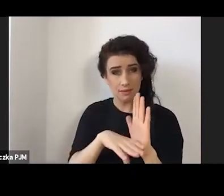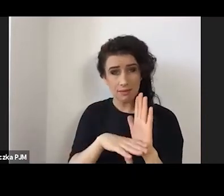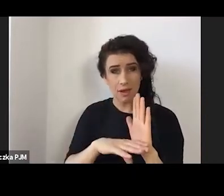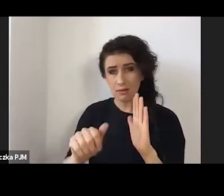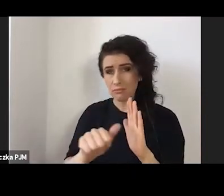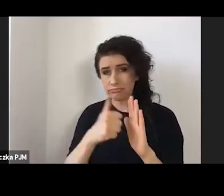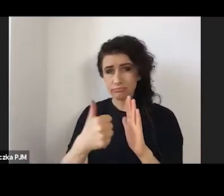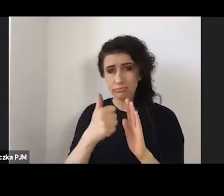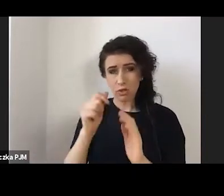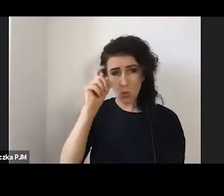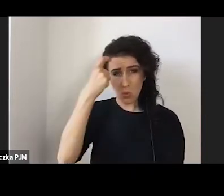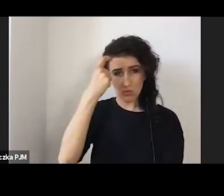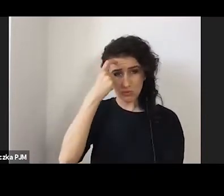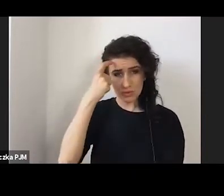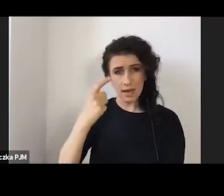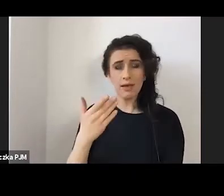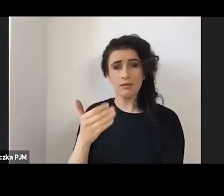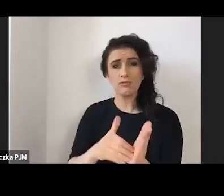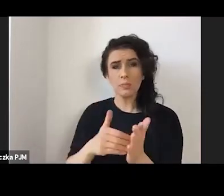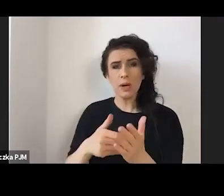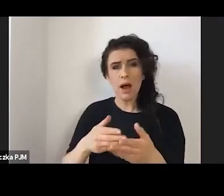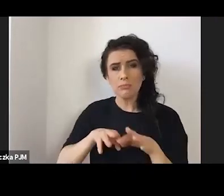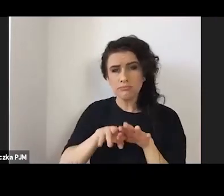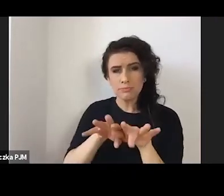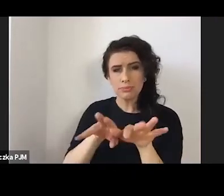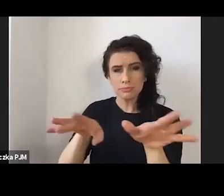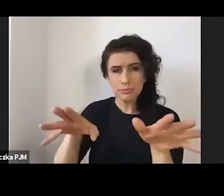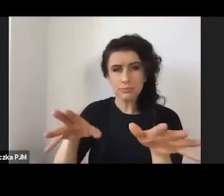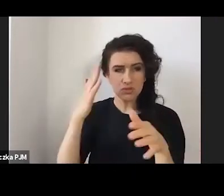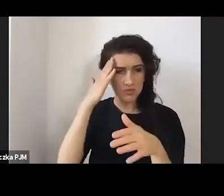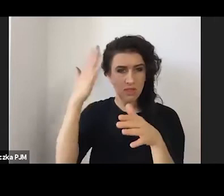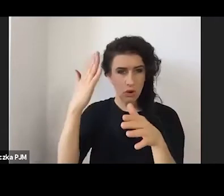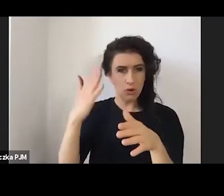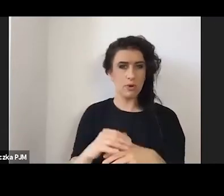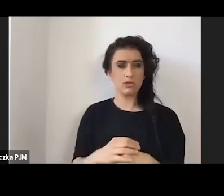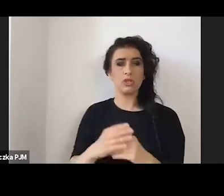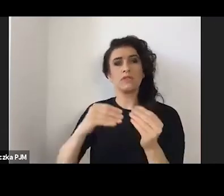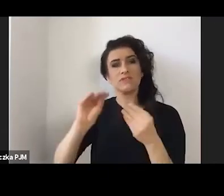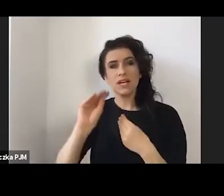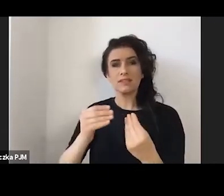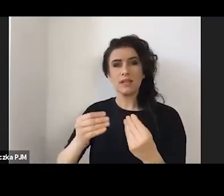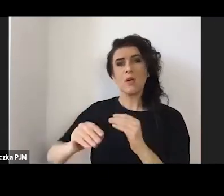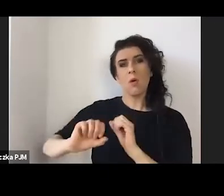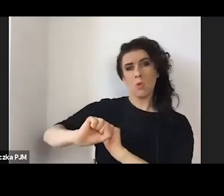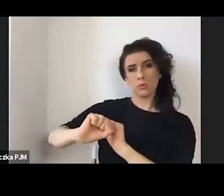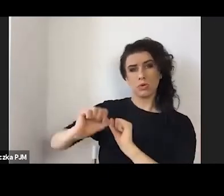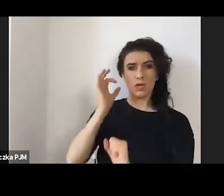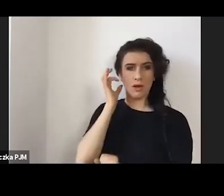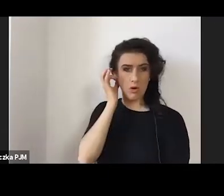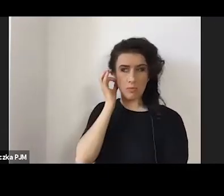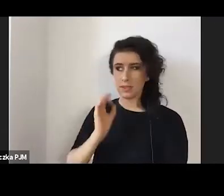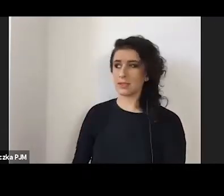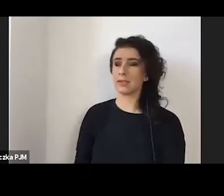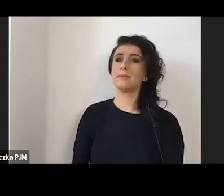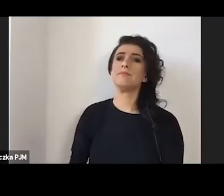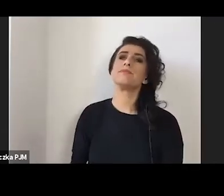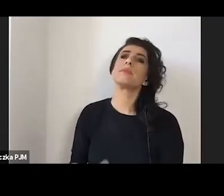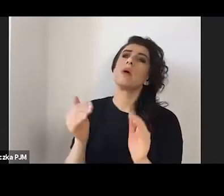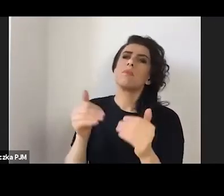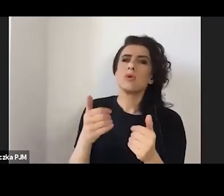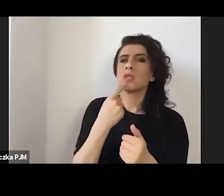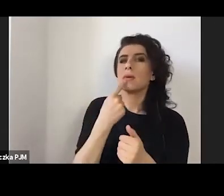as well in Bolivia, that people naturalize those chauvinistic practices, patriarchal behaviors,